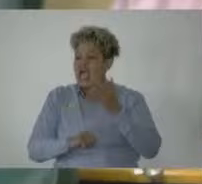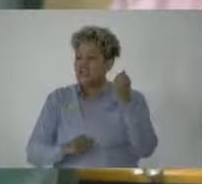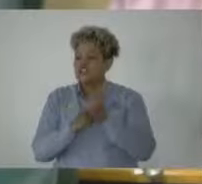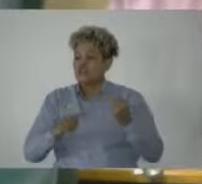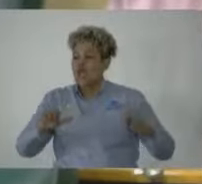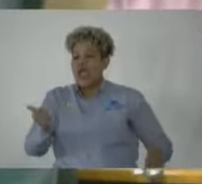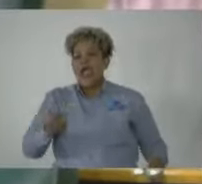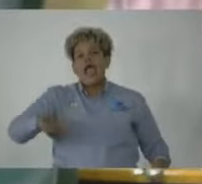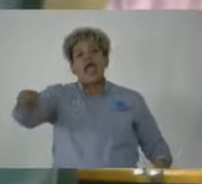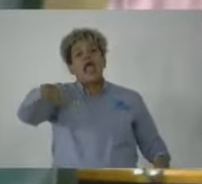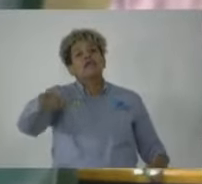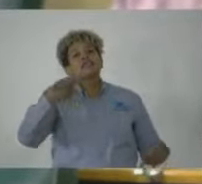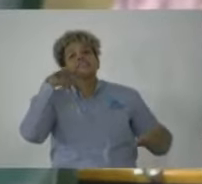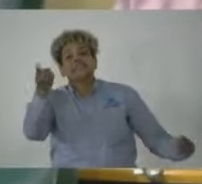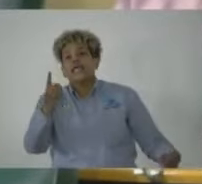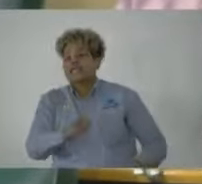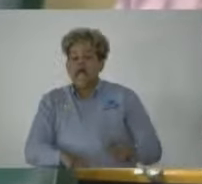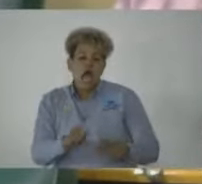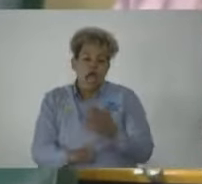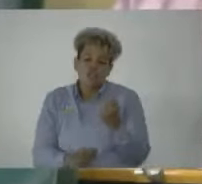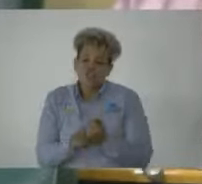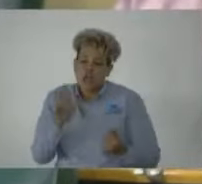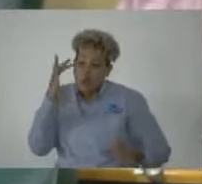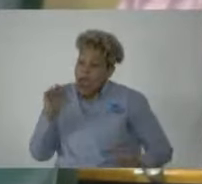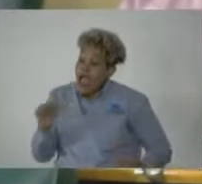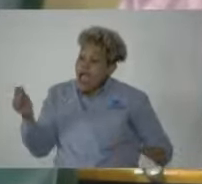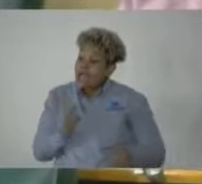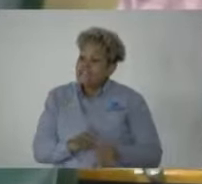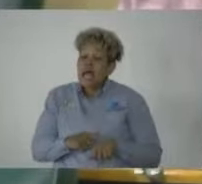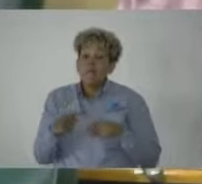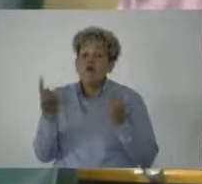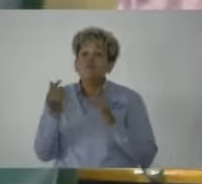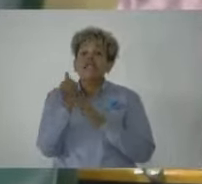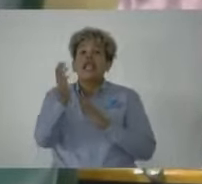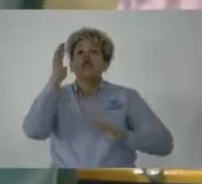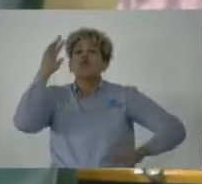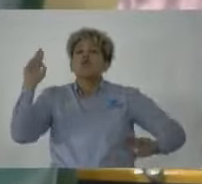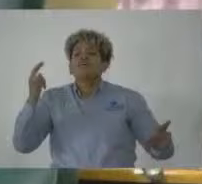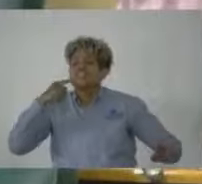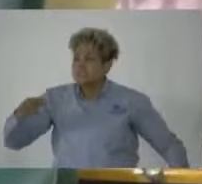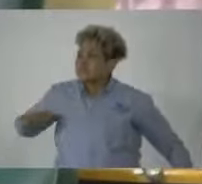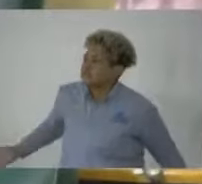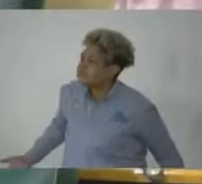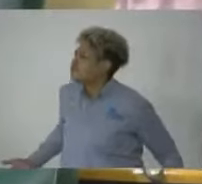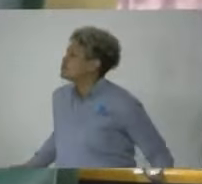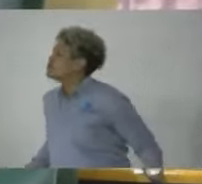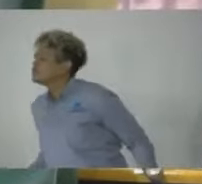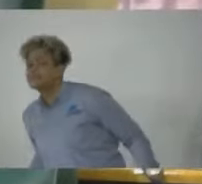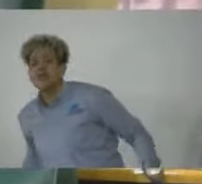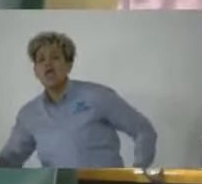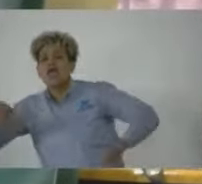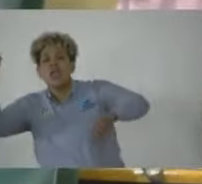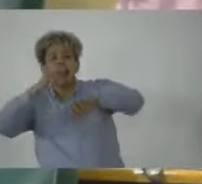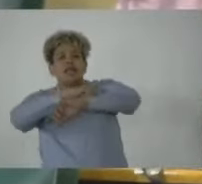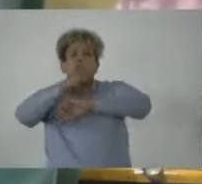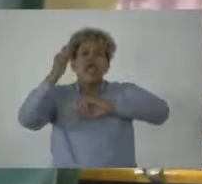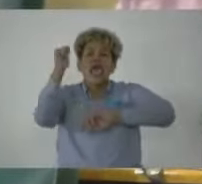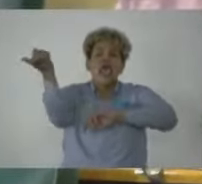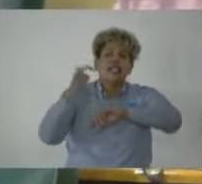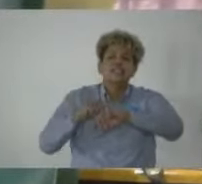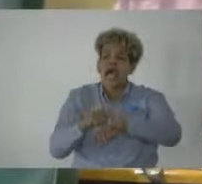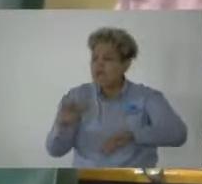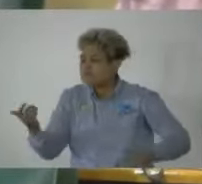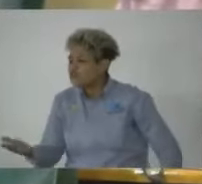any of them over there says. Because at any time, the opposition leader is likely at any day, any time, any place to